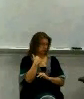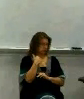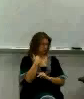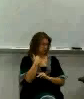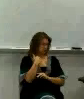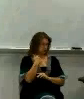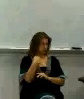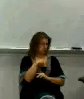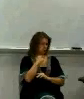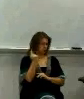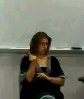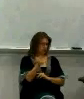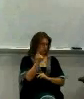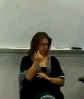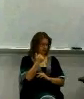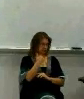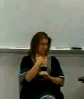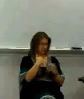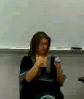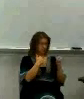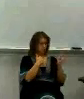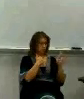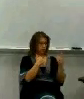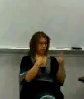And then we always have these organic